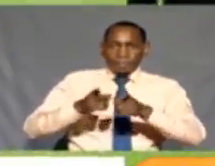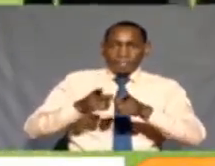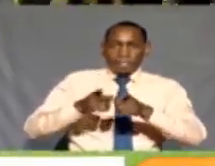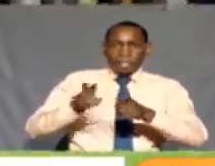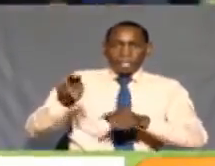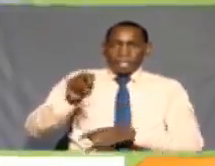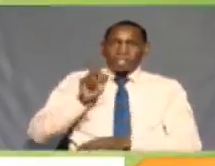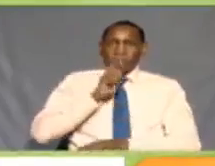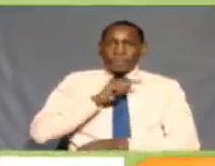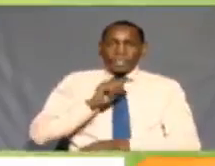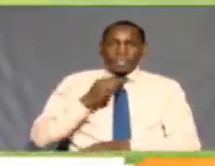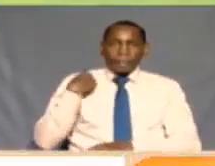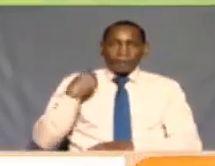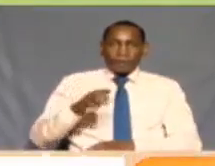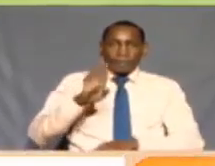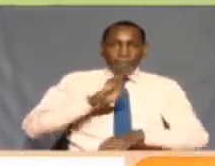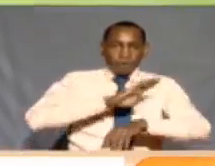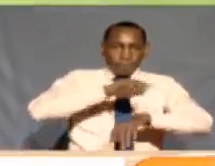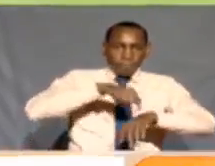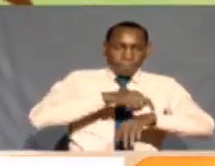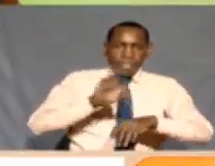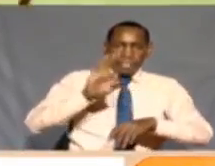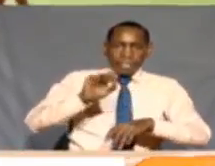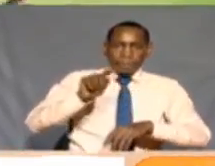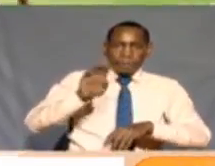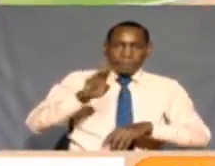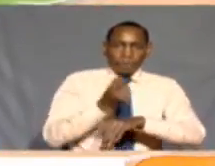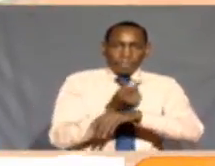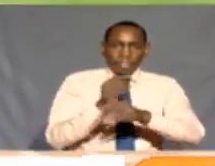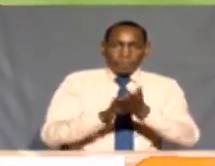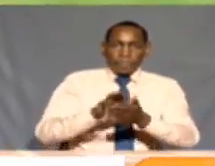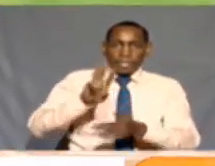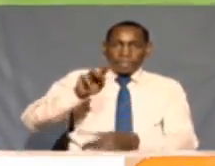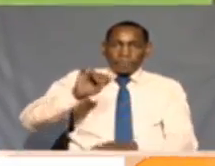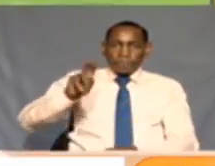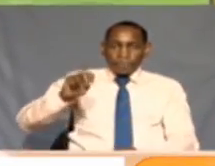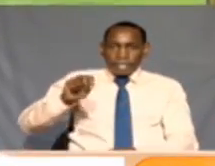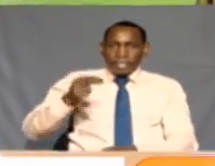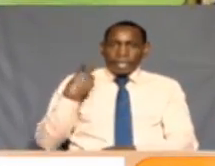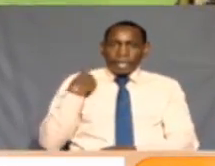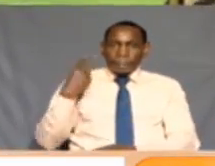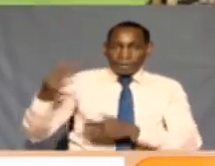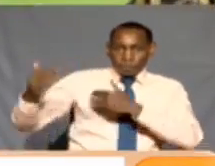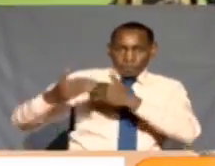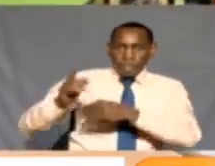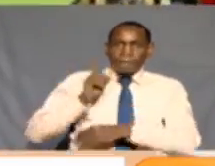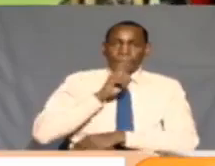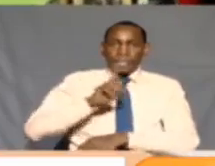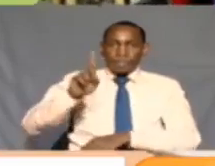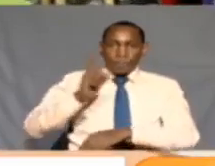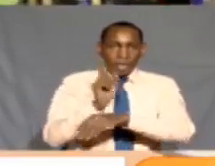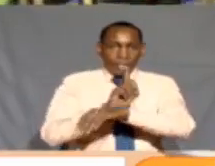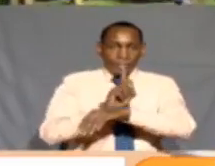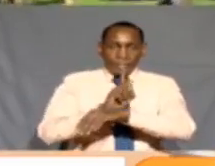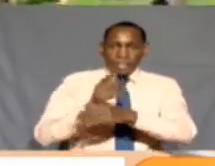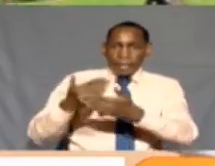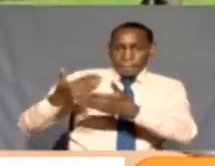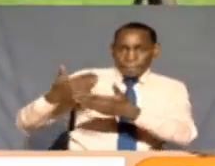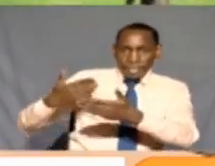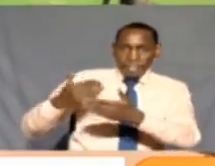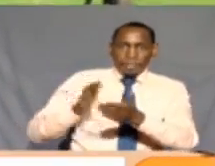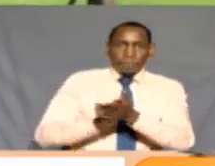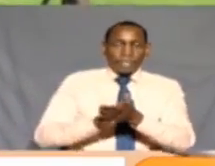came out on top, clocking 4 minutes 3.22 seconds, with Winnie Chebet a very close second, finishing just 1 millisecond behind